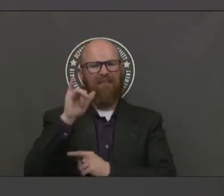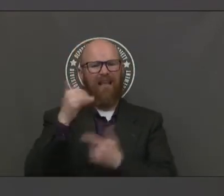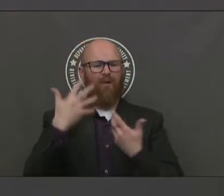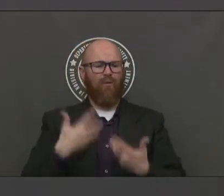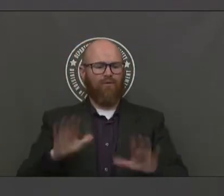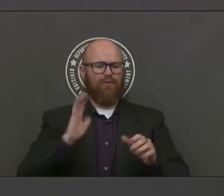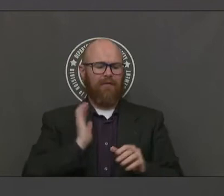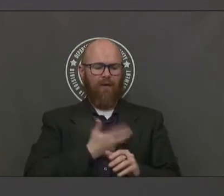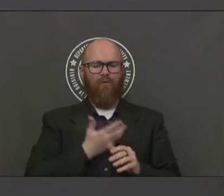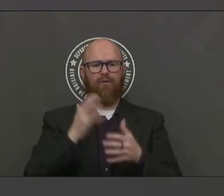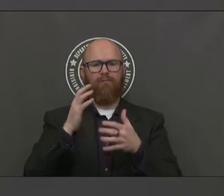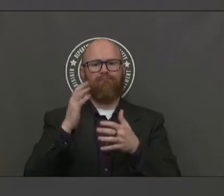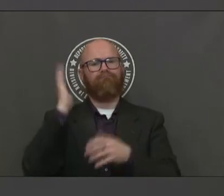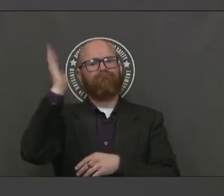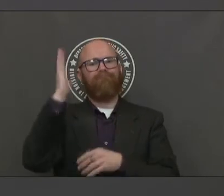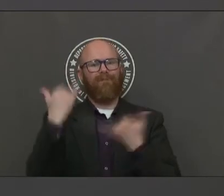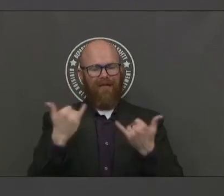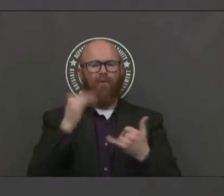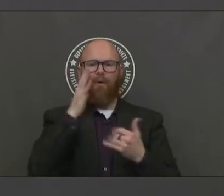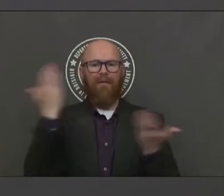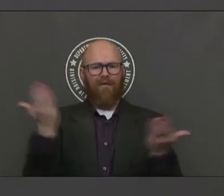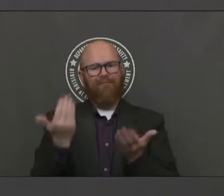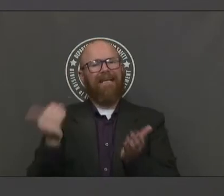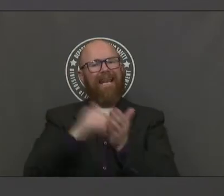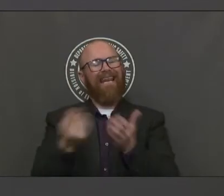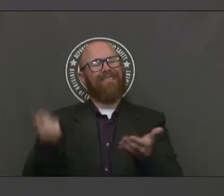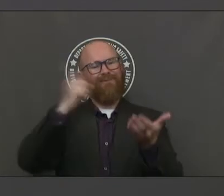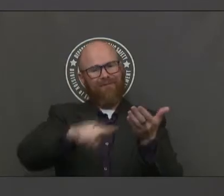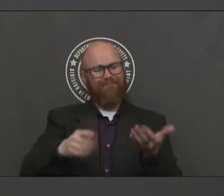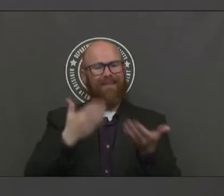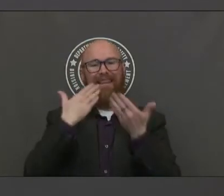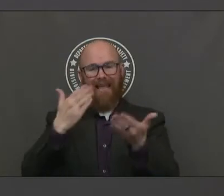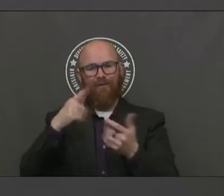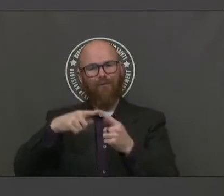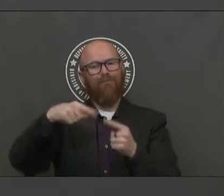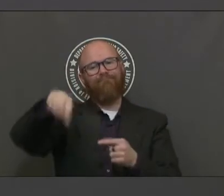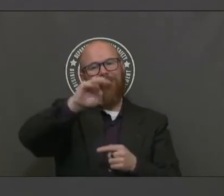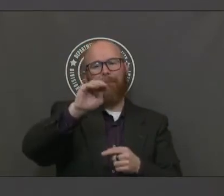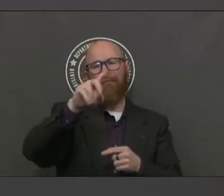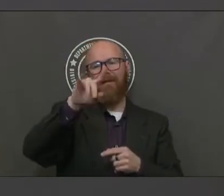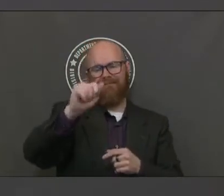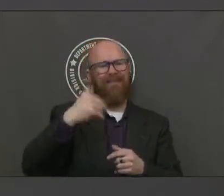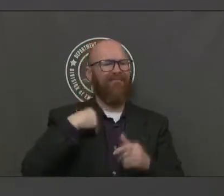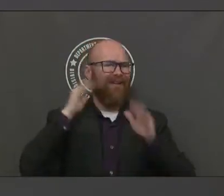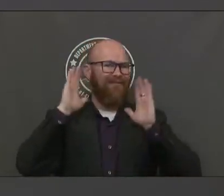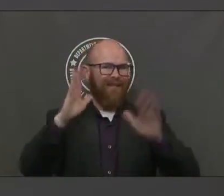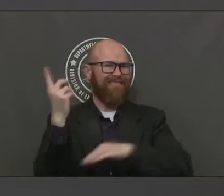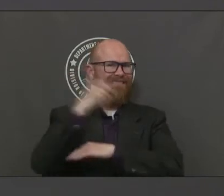We will be back next week to talk to all of you. Thank you to all of our media partners. Have a good Thursday.